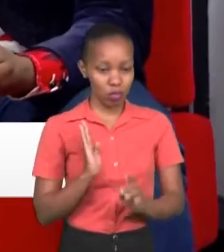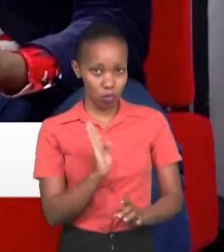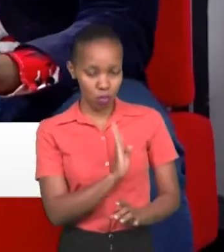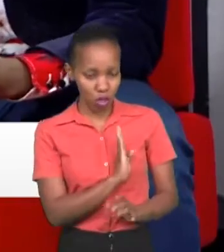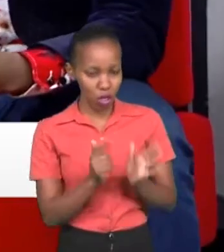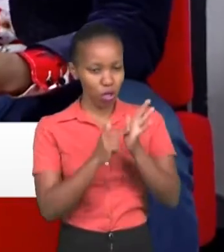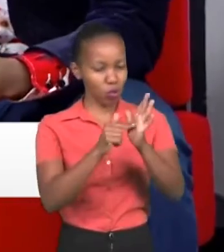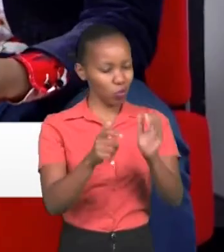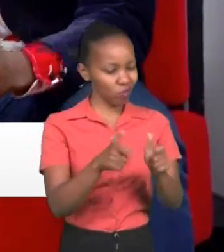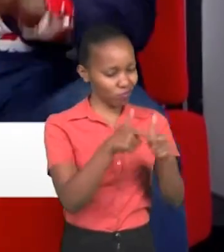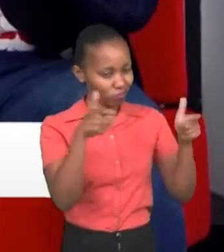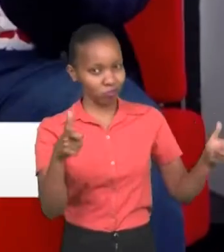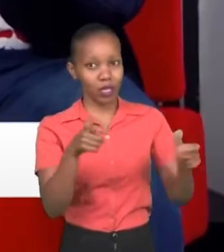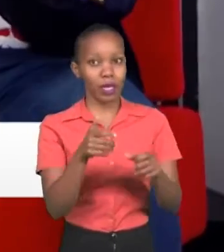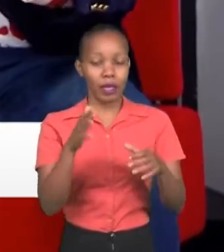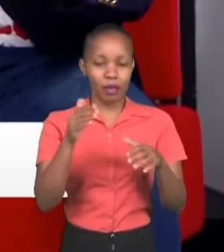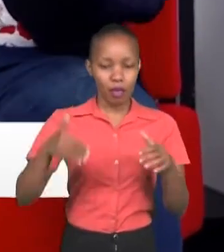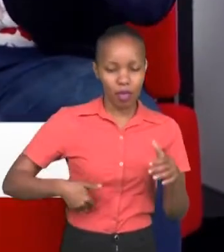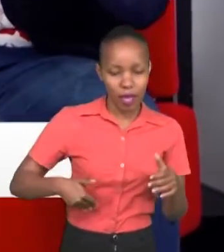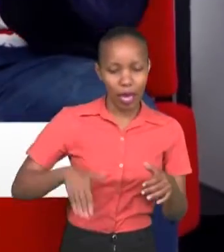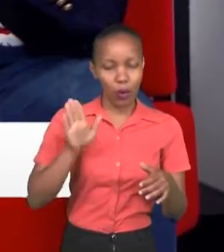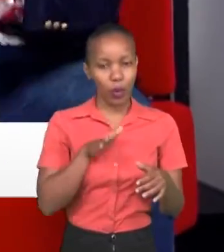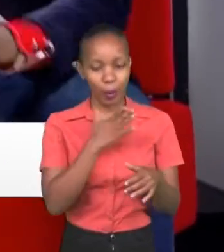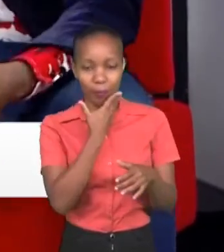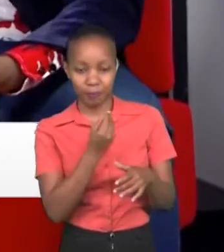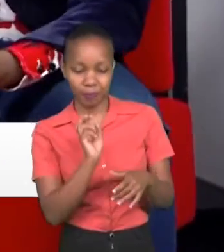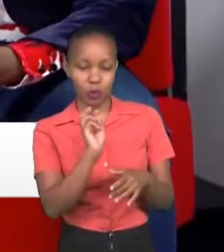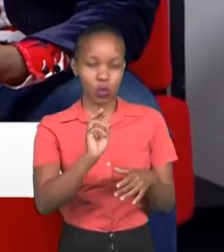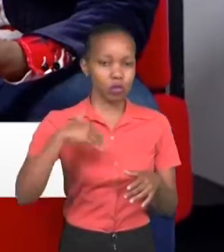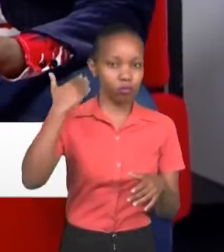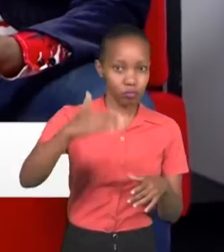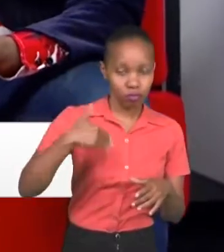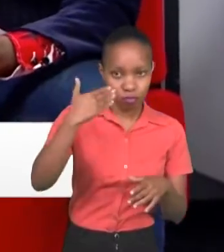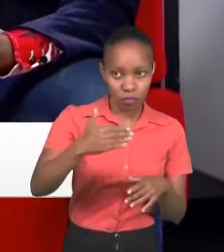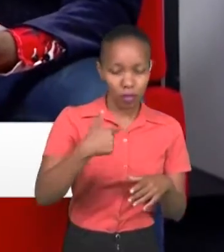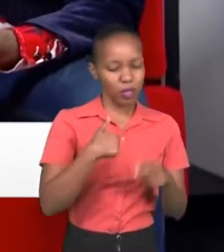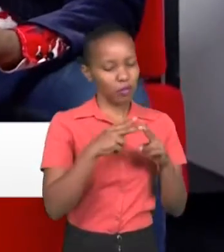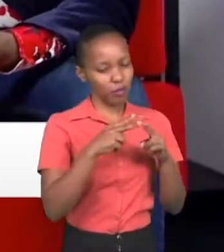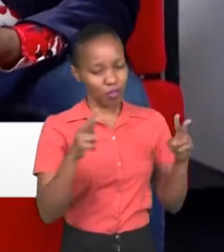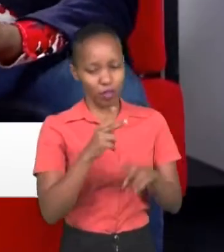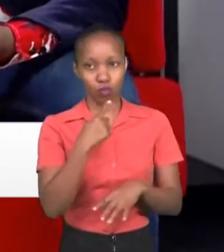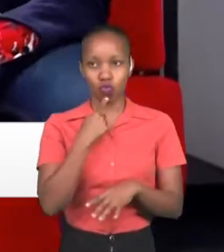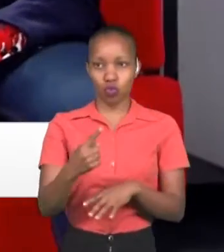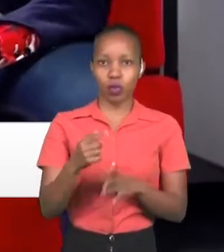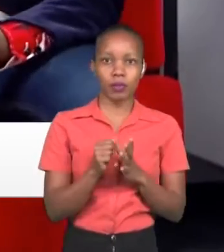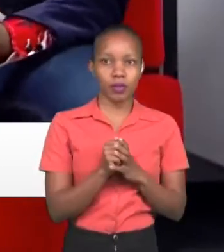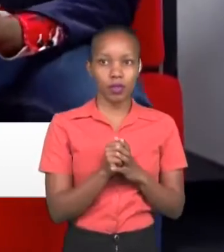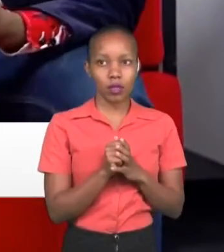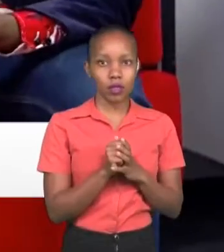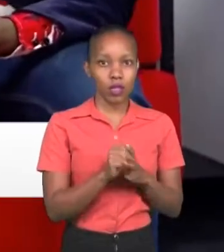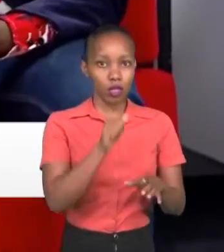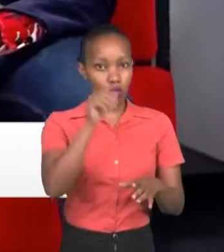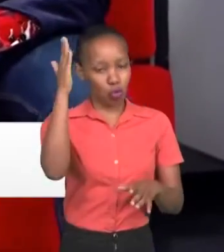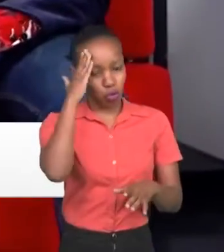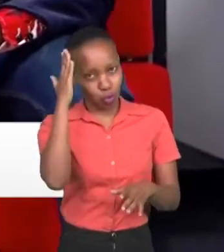powerful show. Yeah. So many young ladies, young men are watching you guys. Yeah. And I'm very sure there's an angle they don't know about you